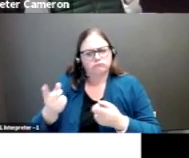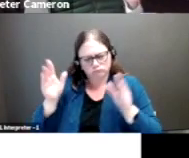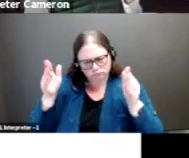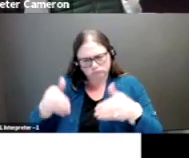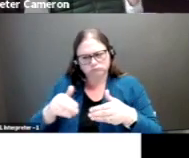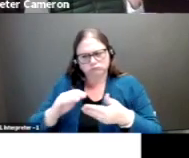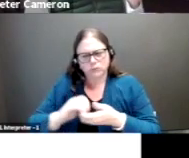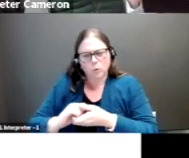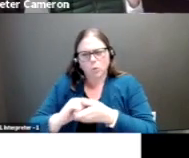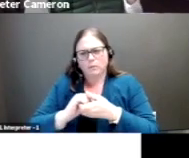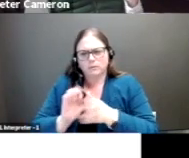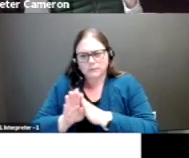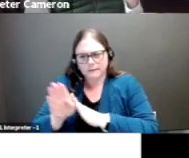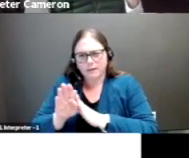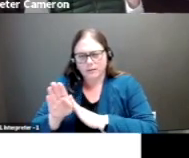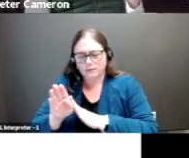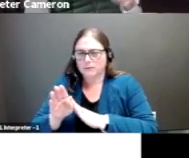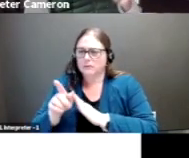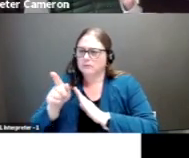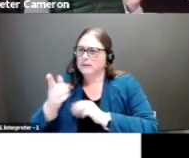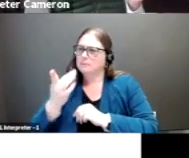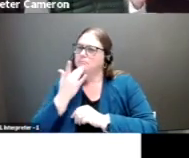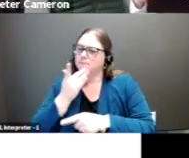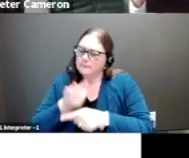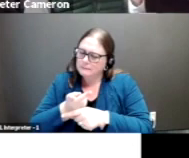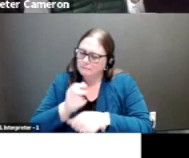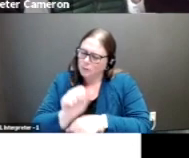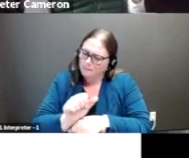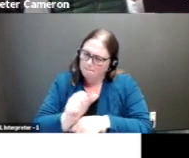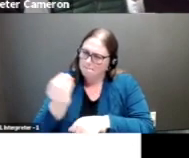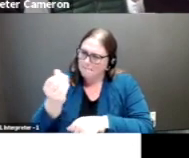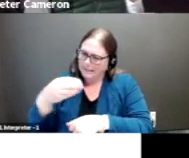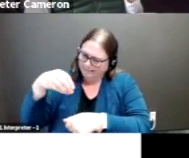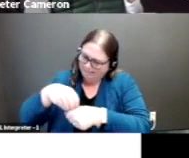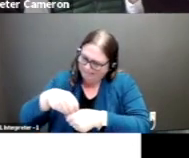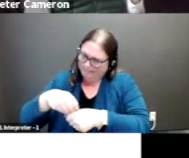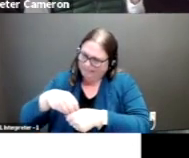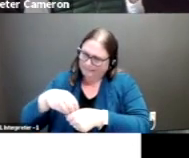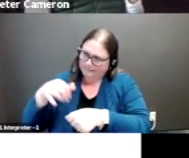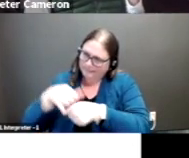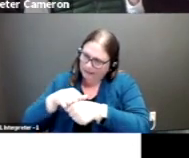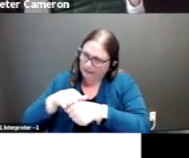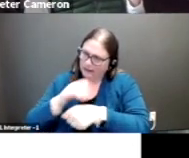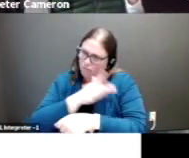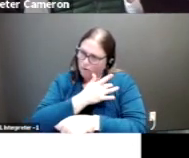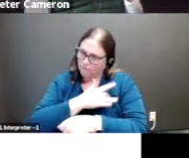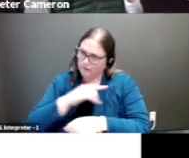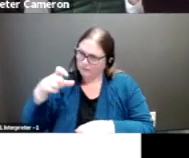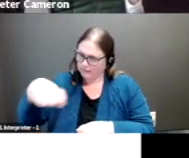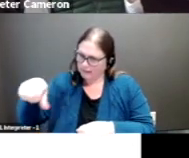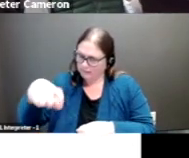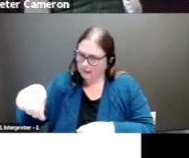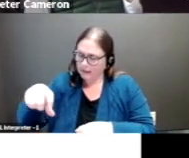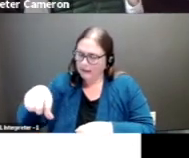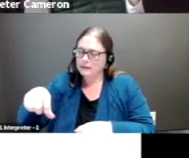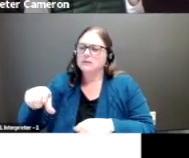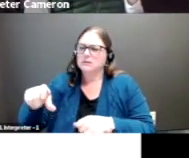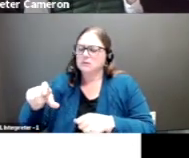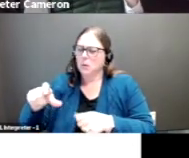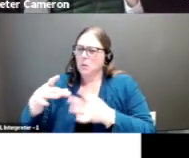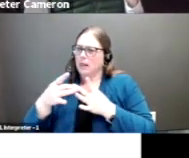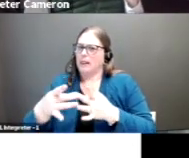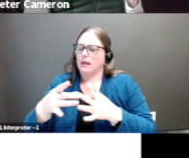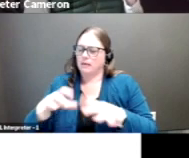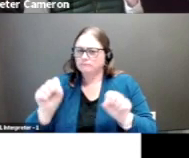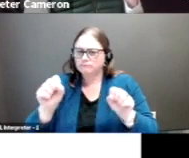to keep jobs and money in the province. That's what they did. And there are 2 different studies. They looked at the survival rate